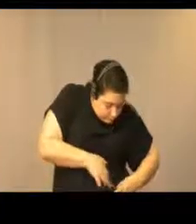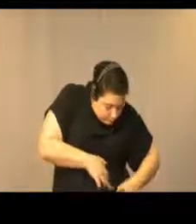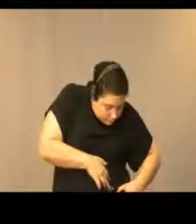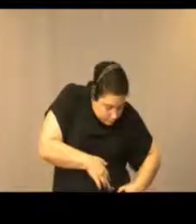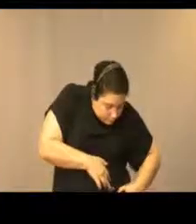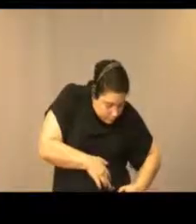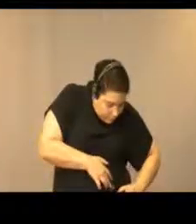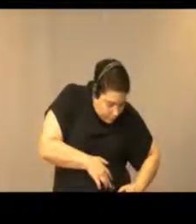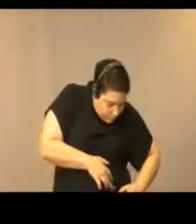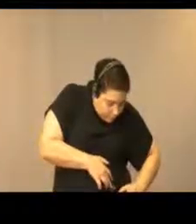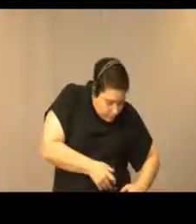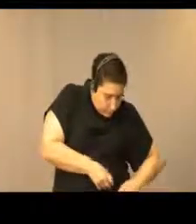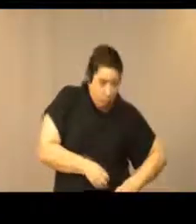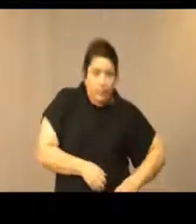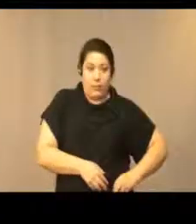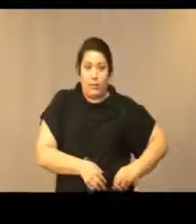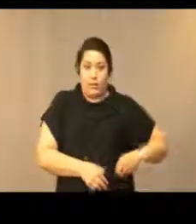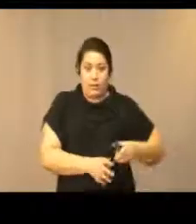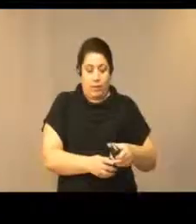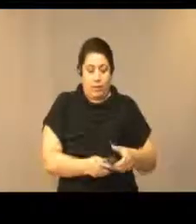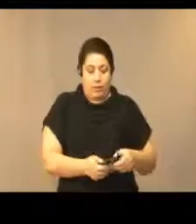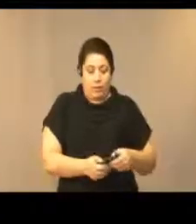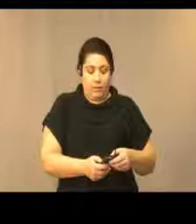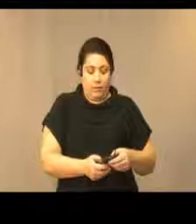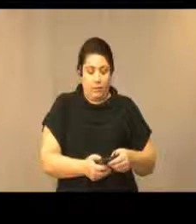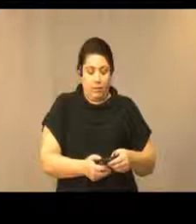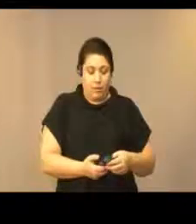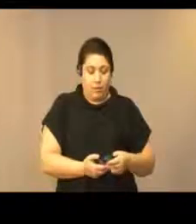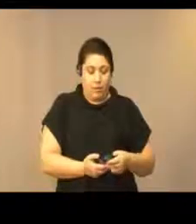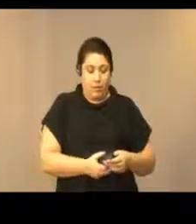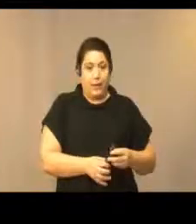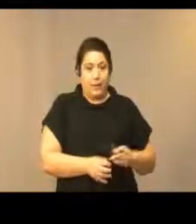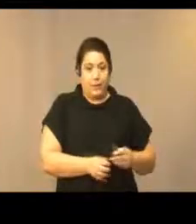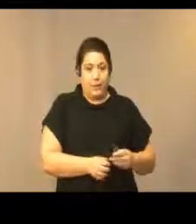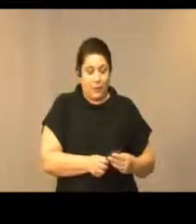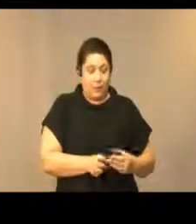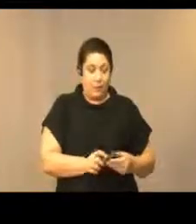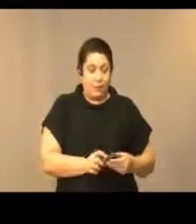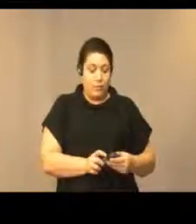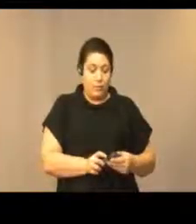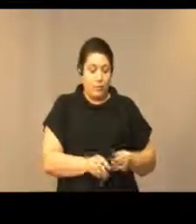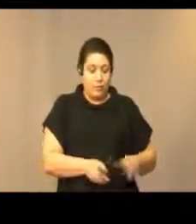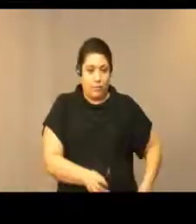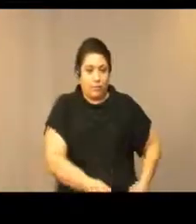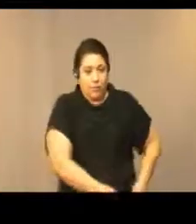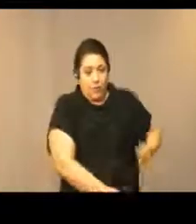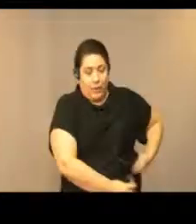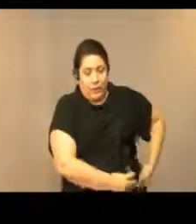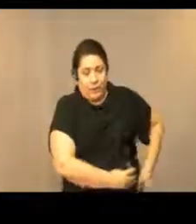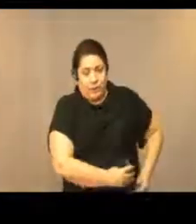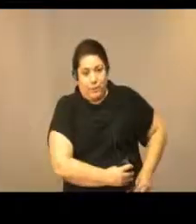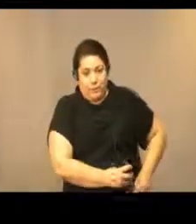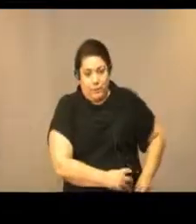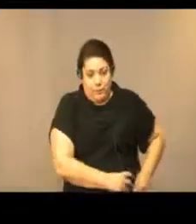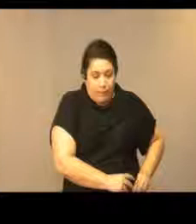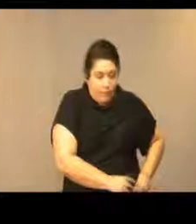general population. First Nations communities are often faced with limited assistance when seeking appropriate and necessary supports regarding